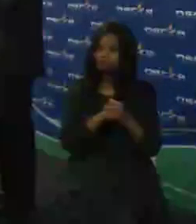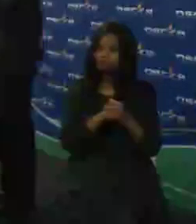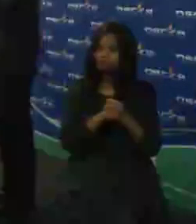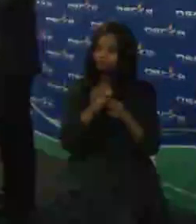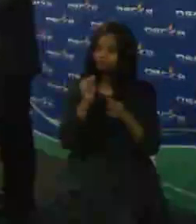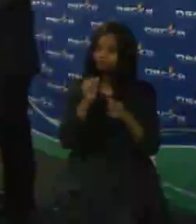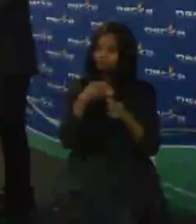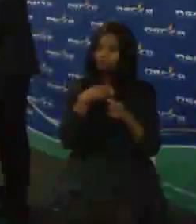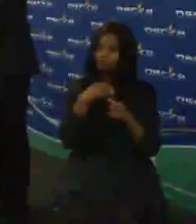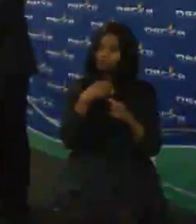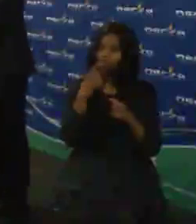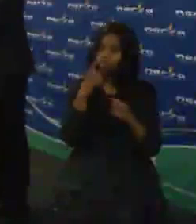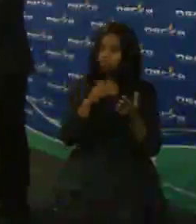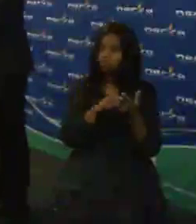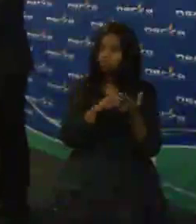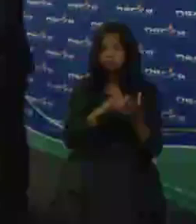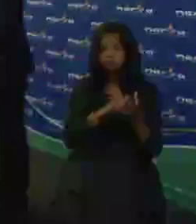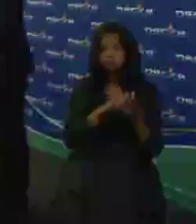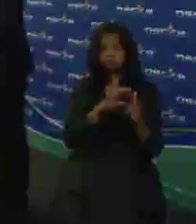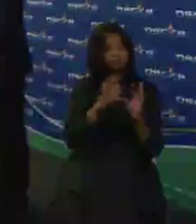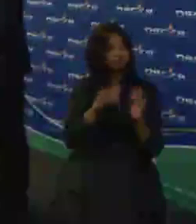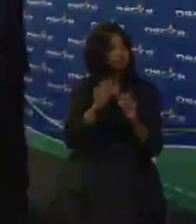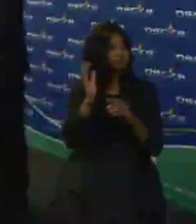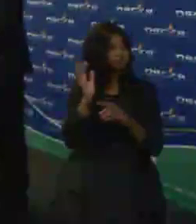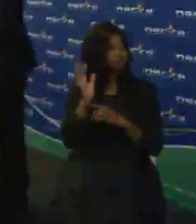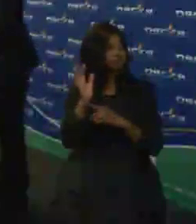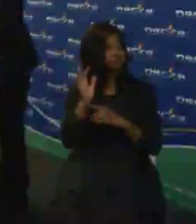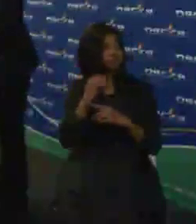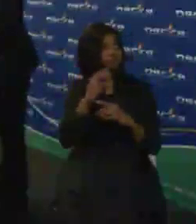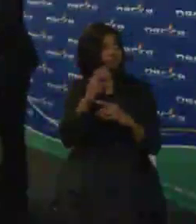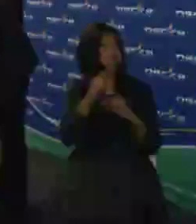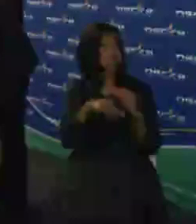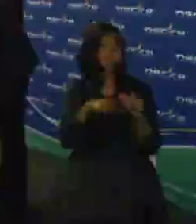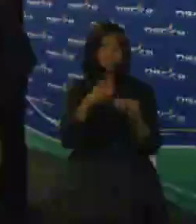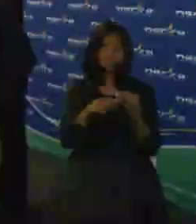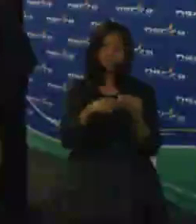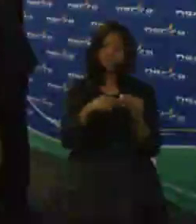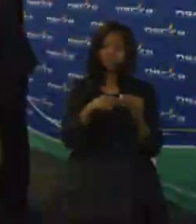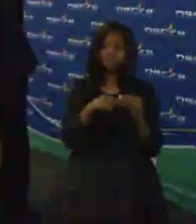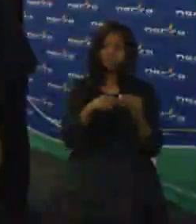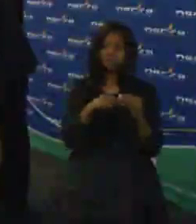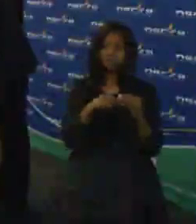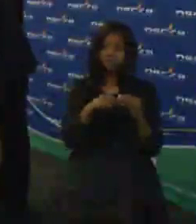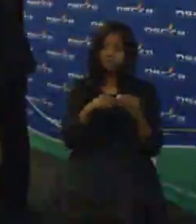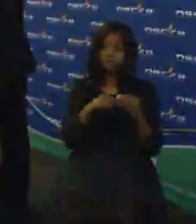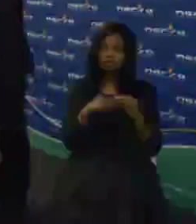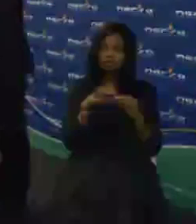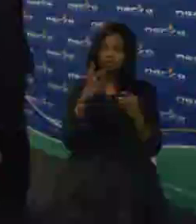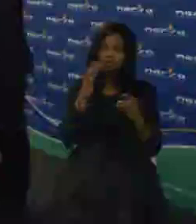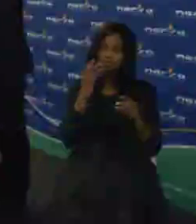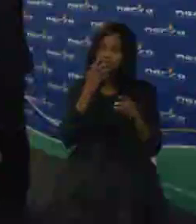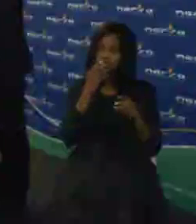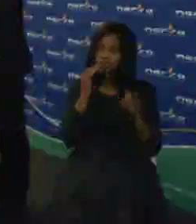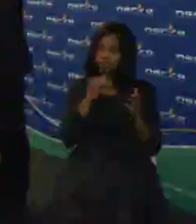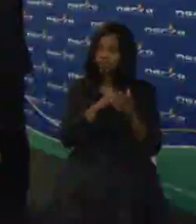I note the presentation was a topic issue for affordability. But when it comes